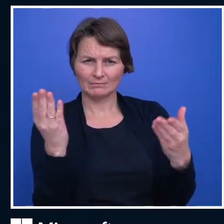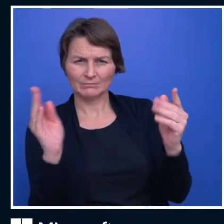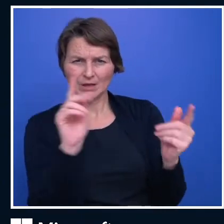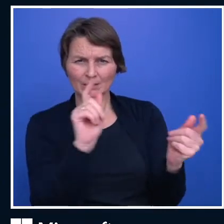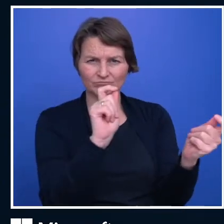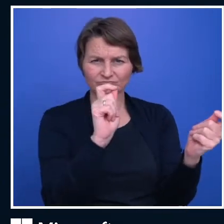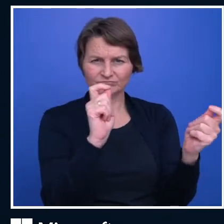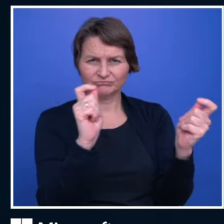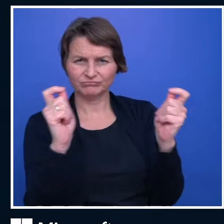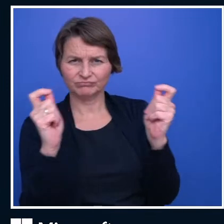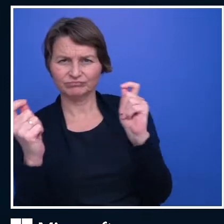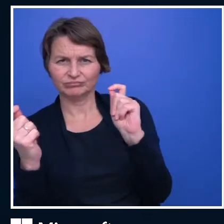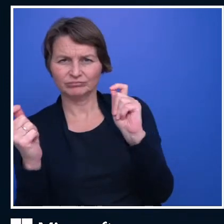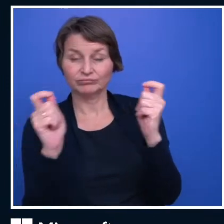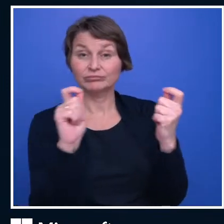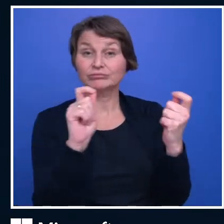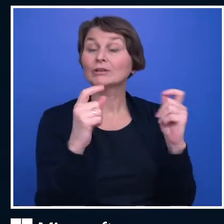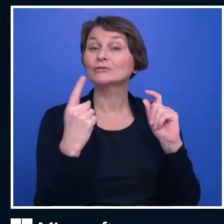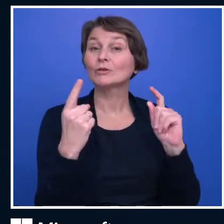models on